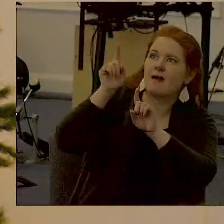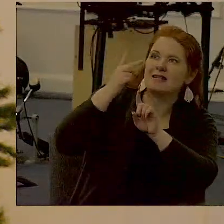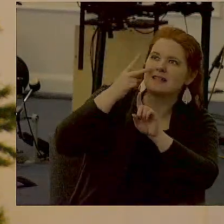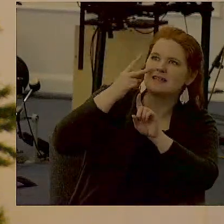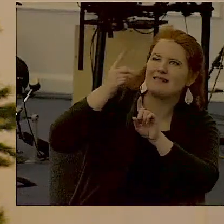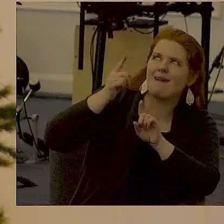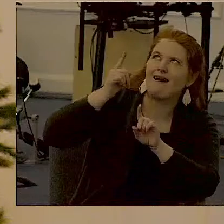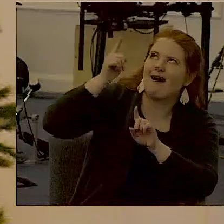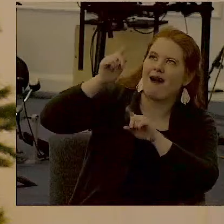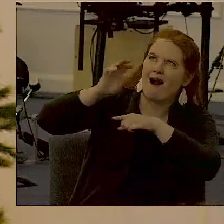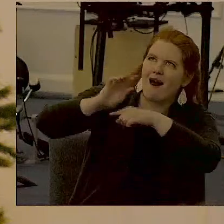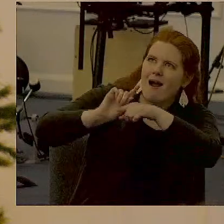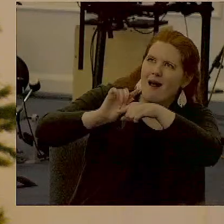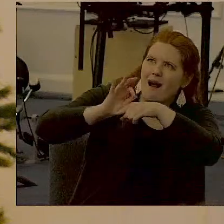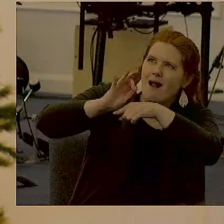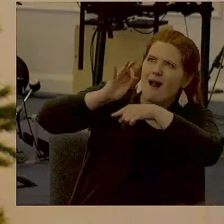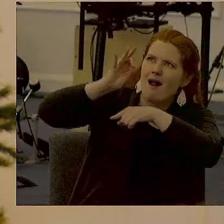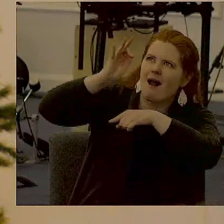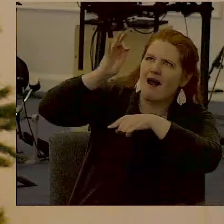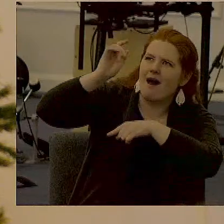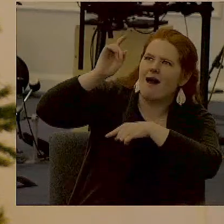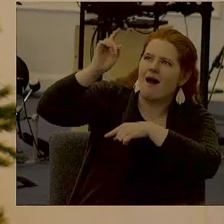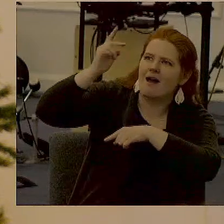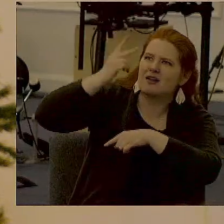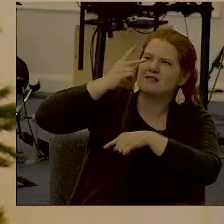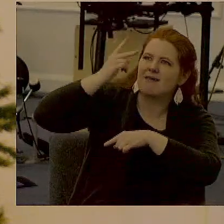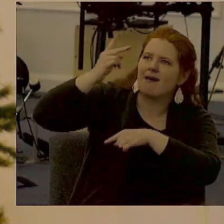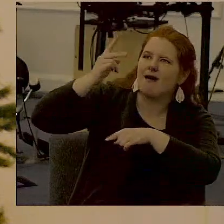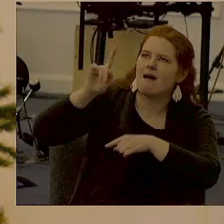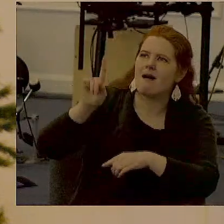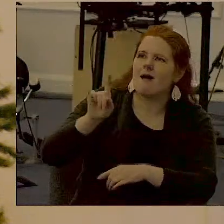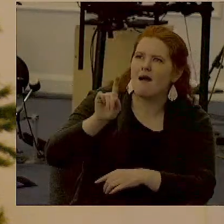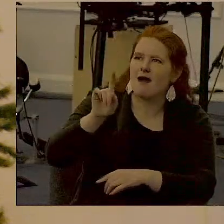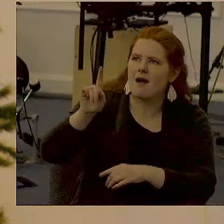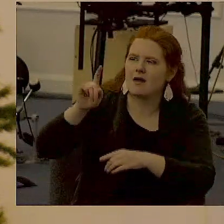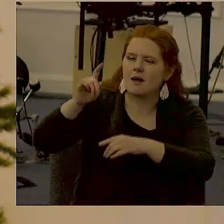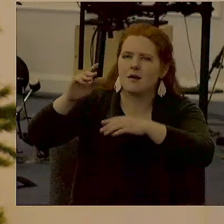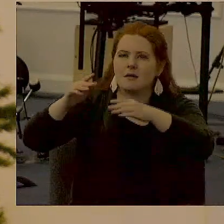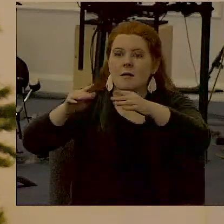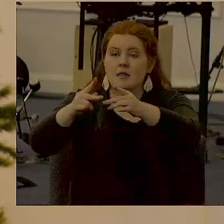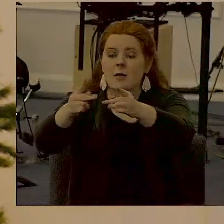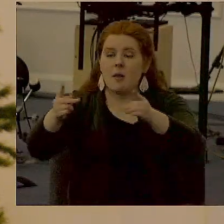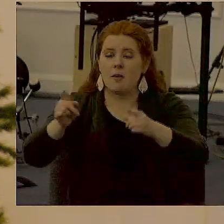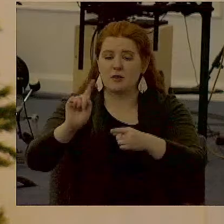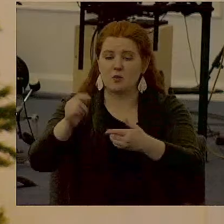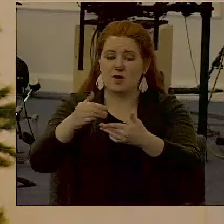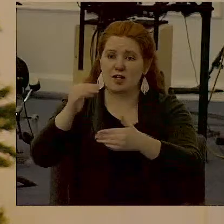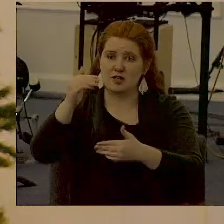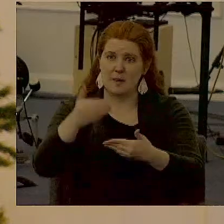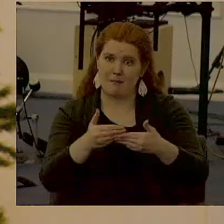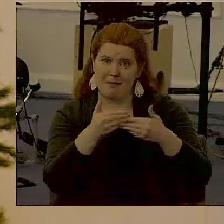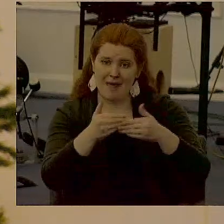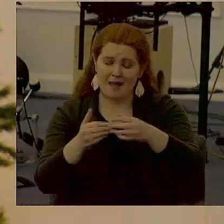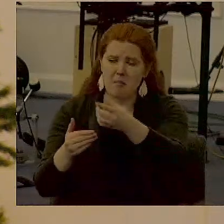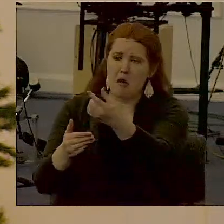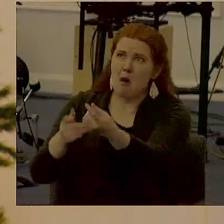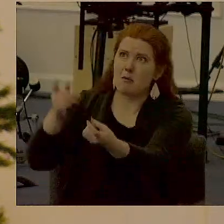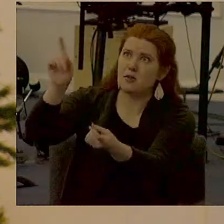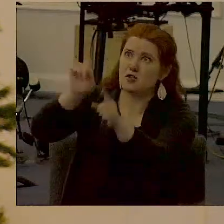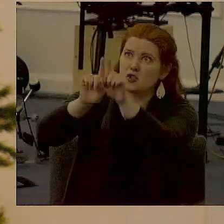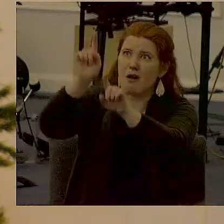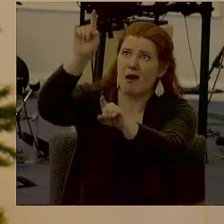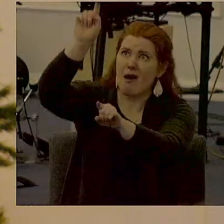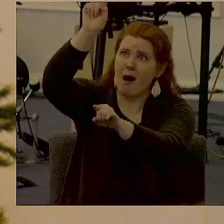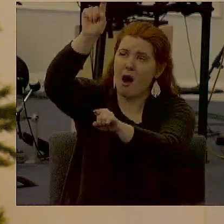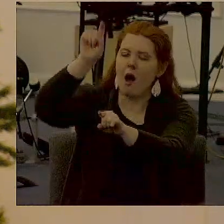seen when it rose went before them until it came over the place where the child was.